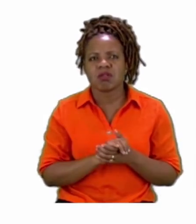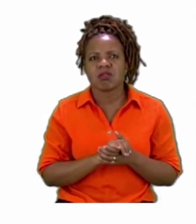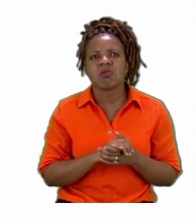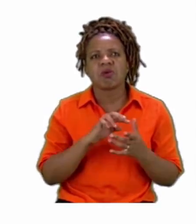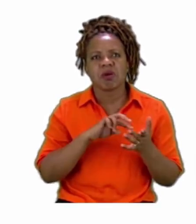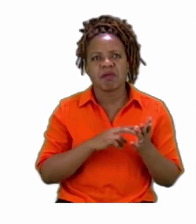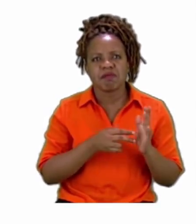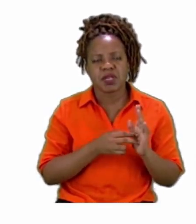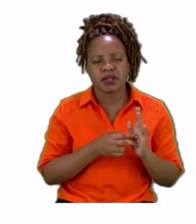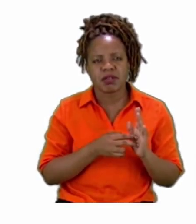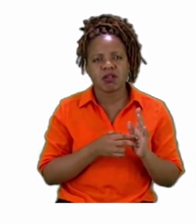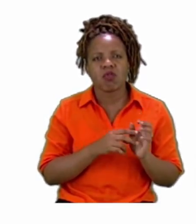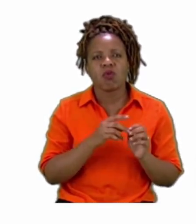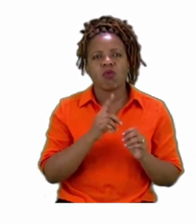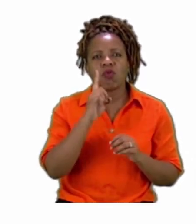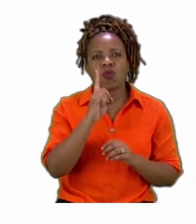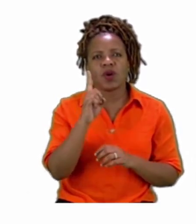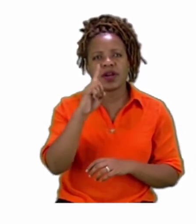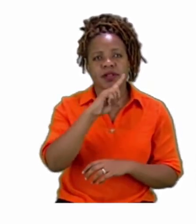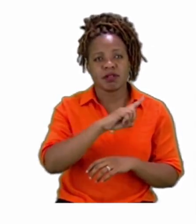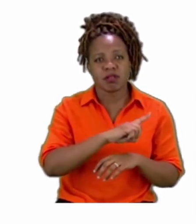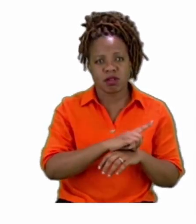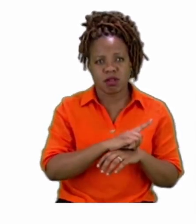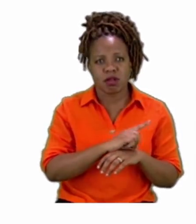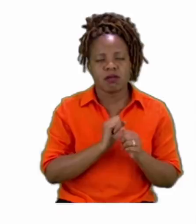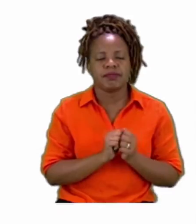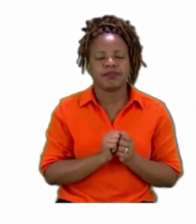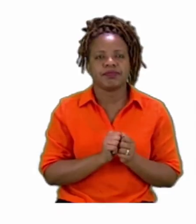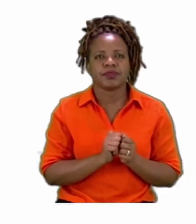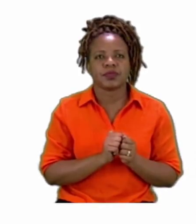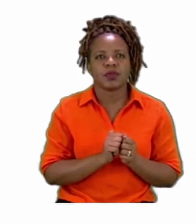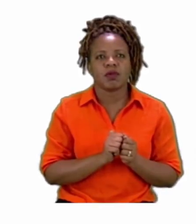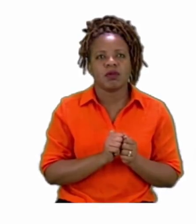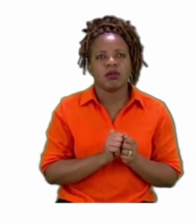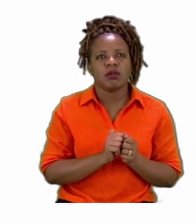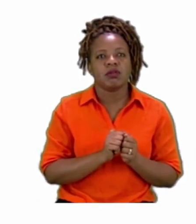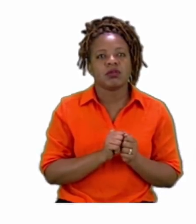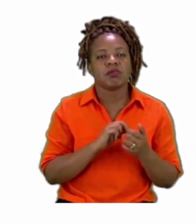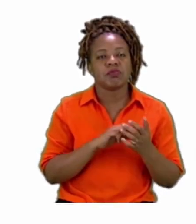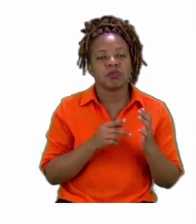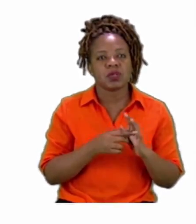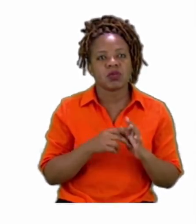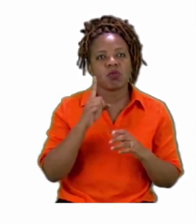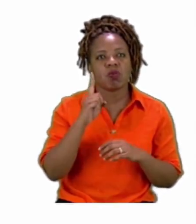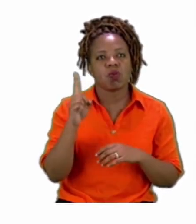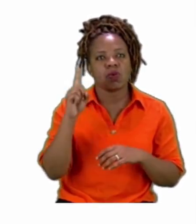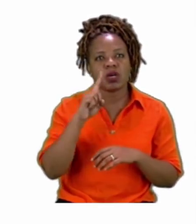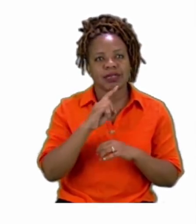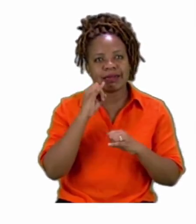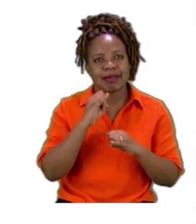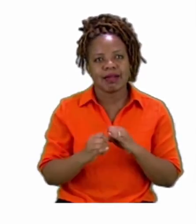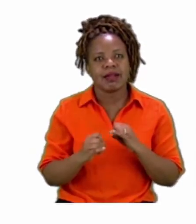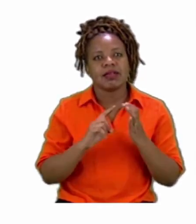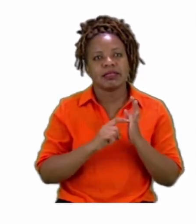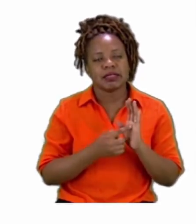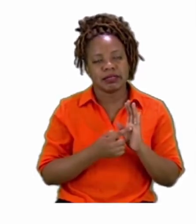is starting, we either do once upon a time or one day. So this is going to